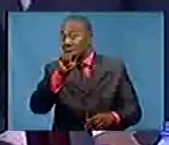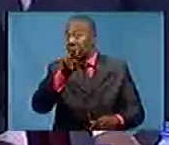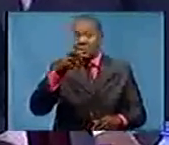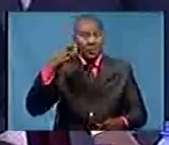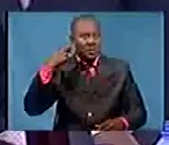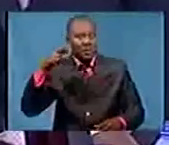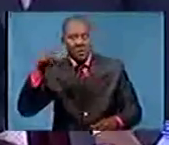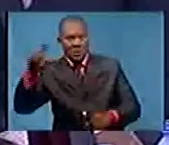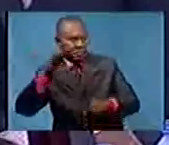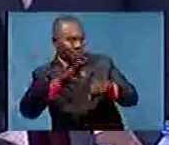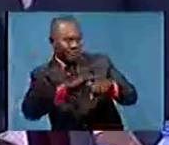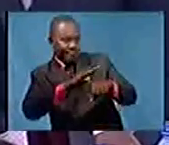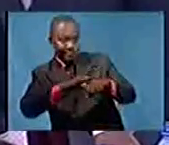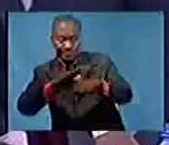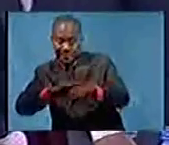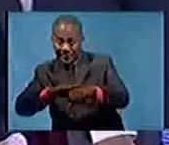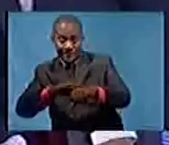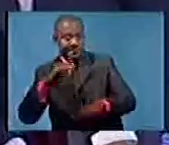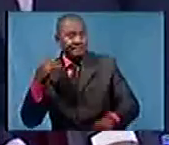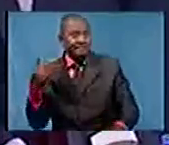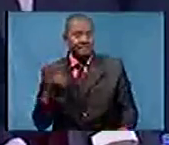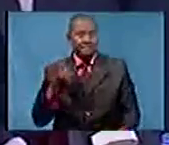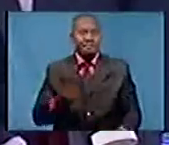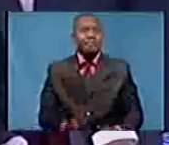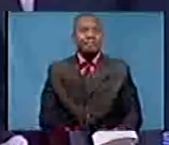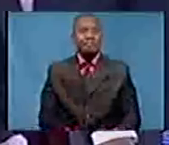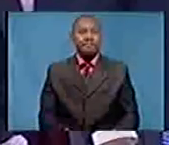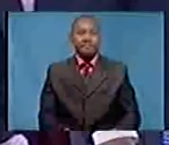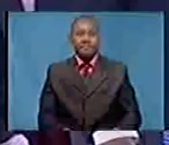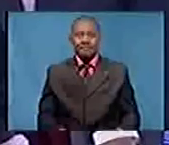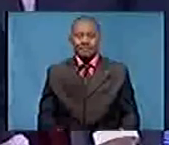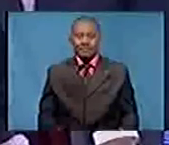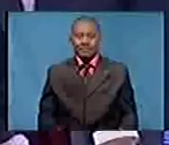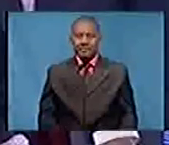My Lord, well thought out.